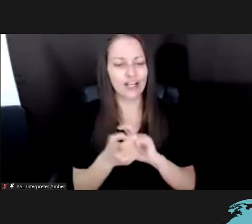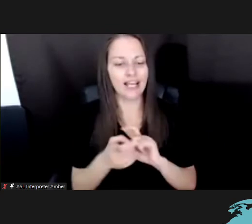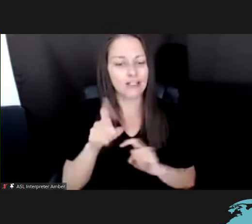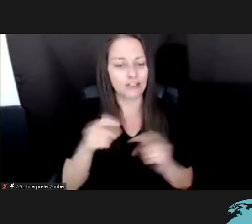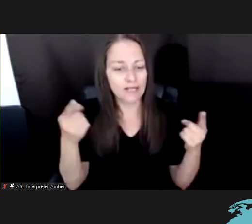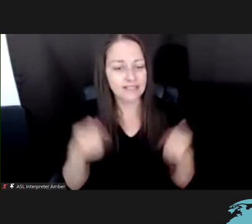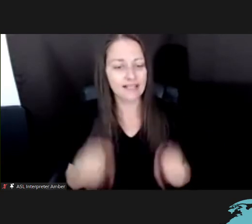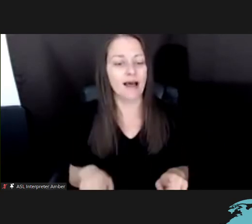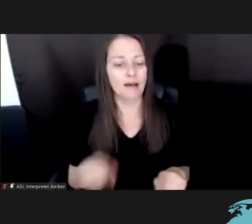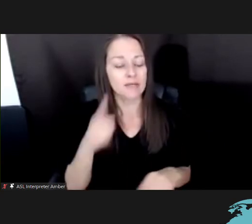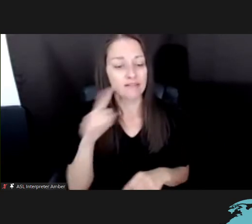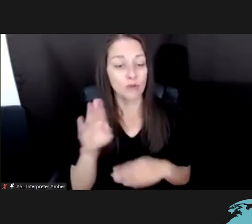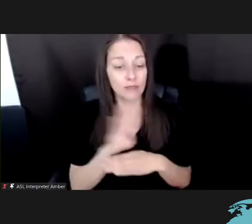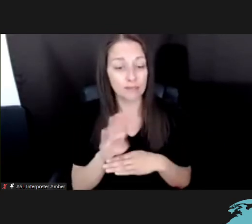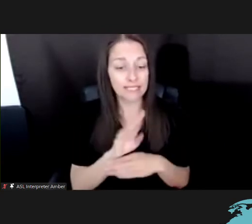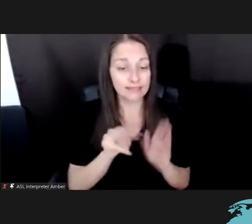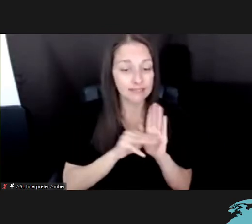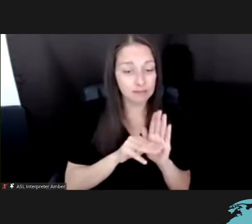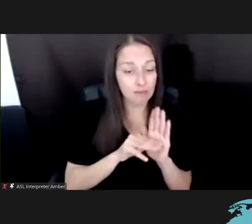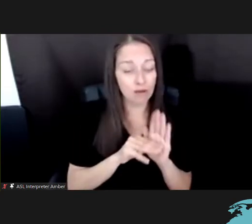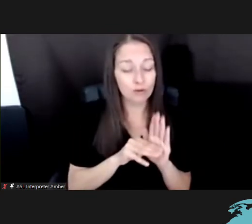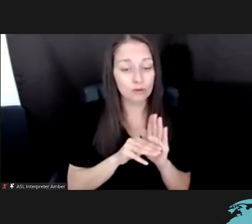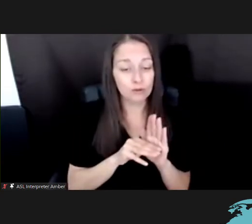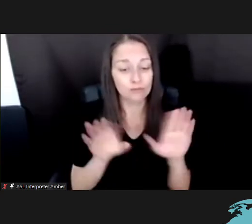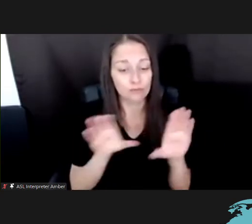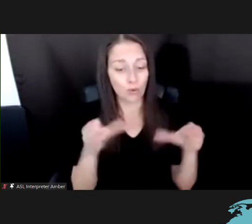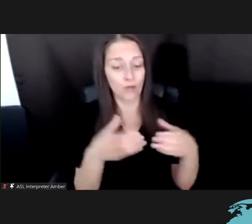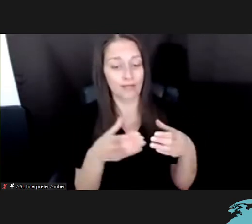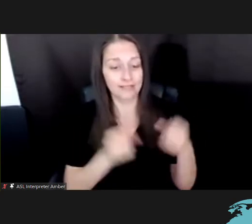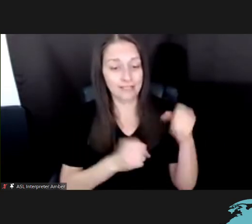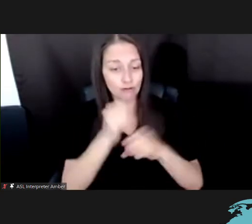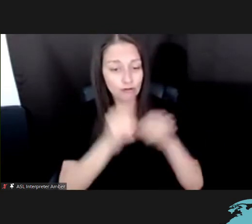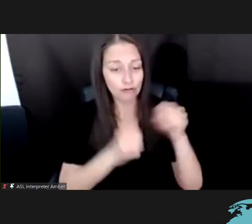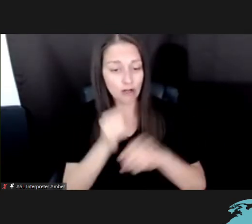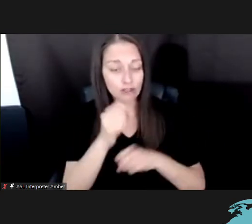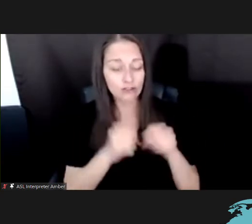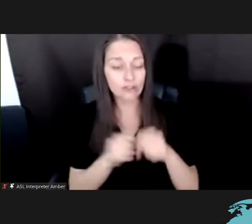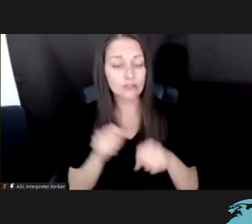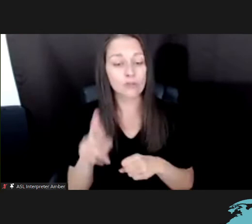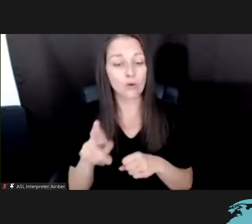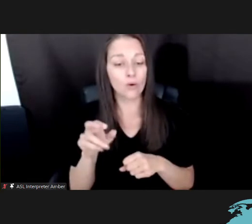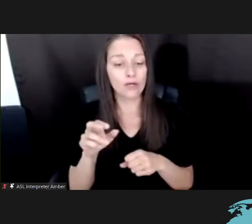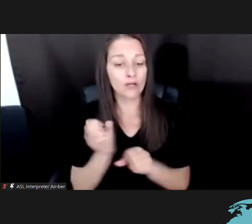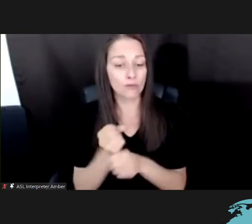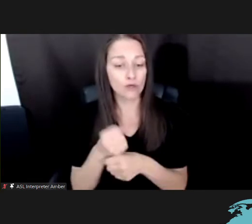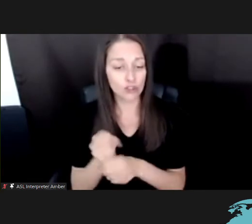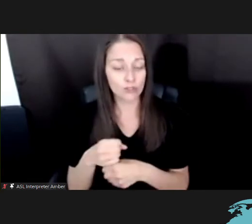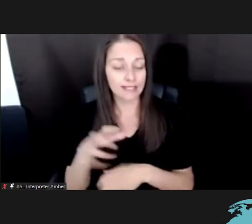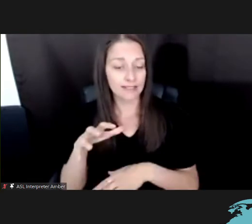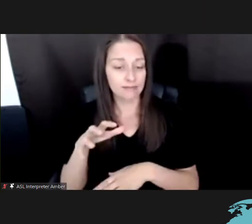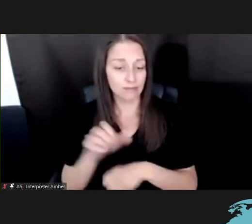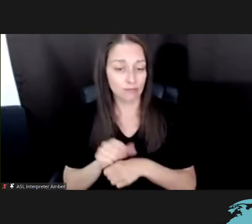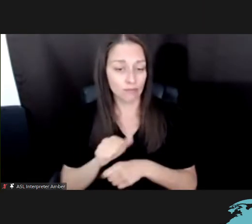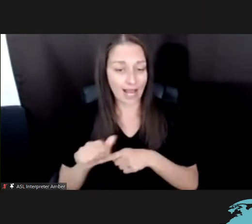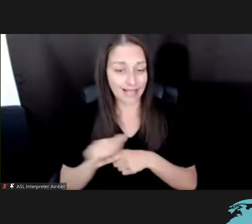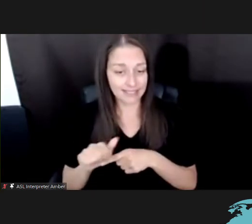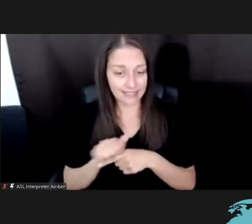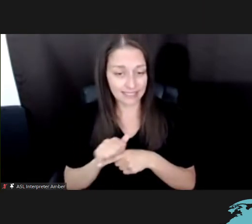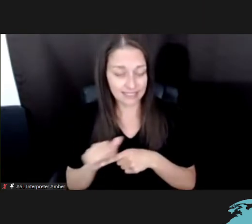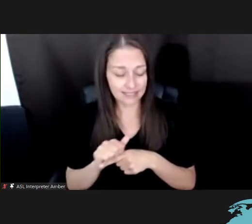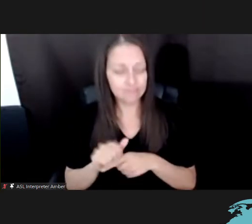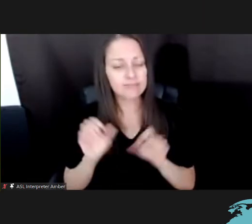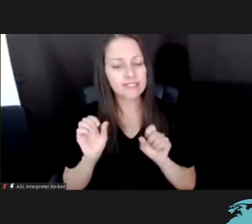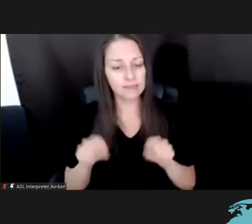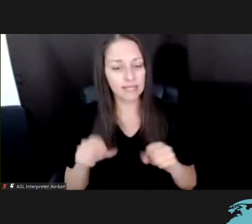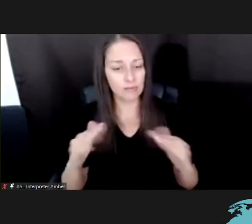models, organizational structures, or producing practices in order to advance such goals